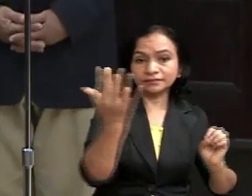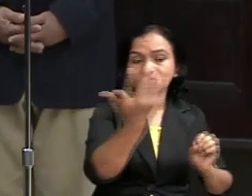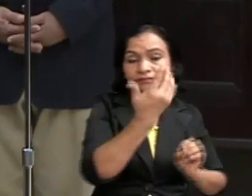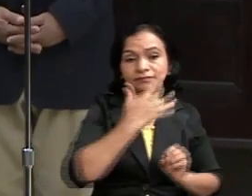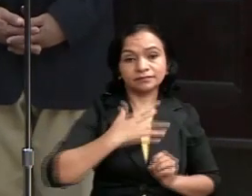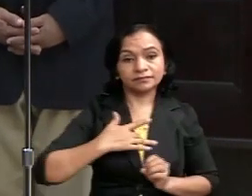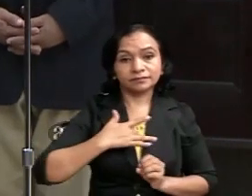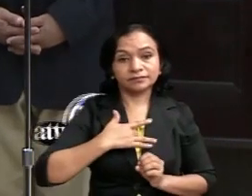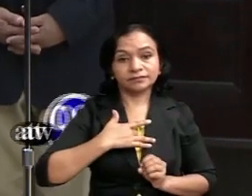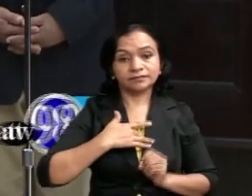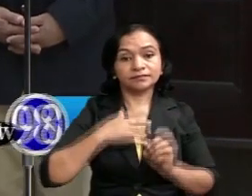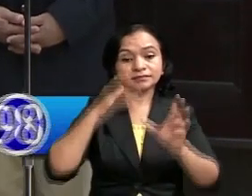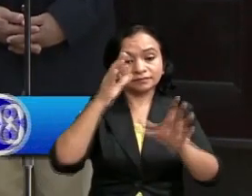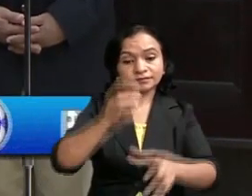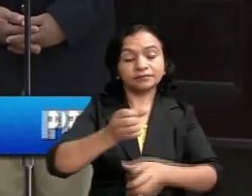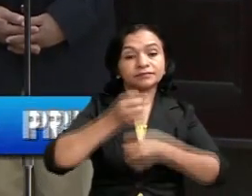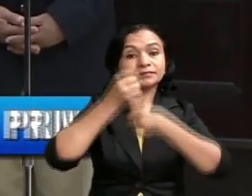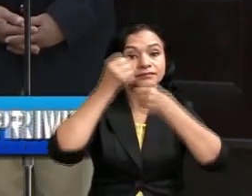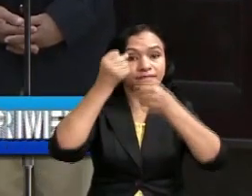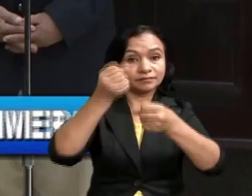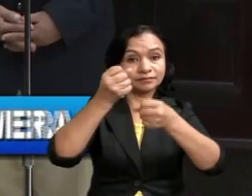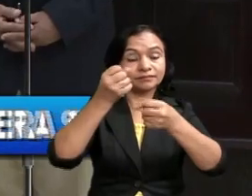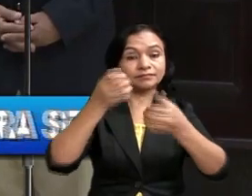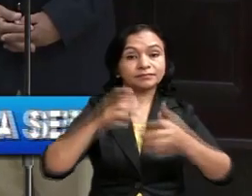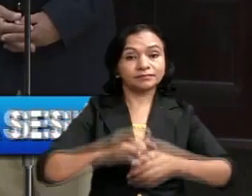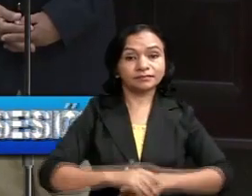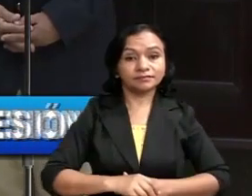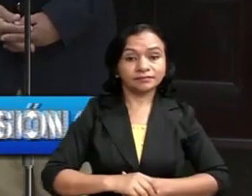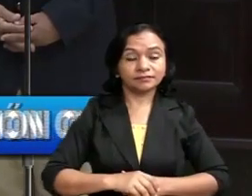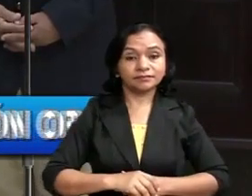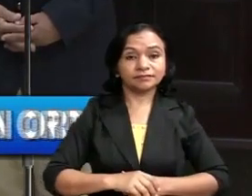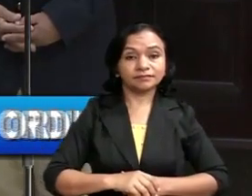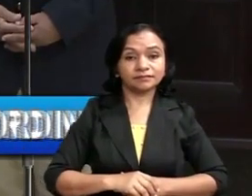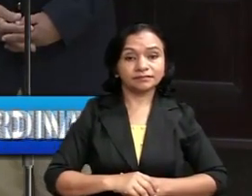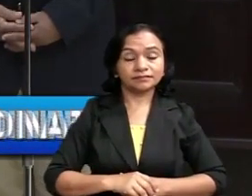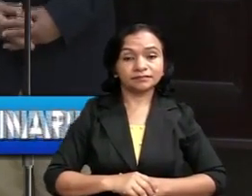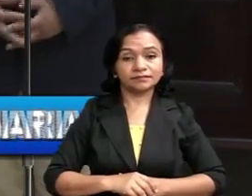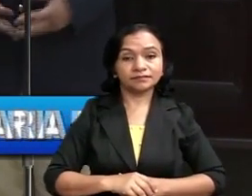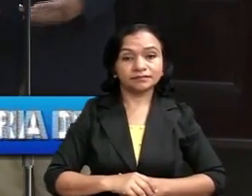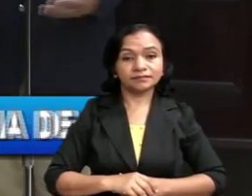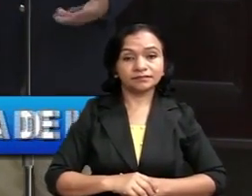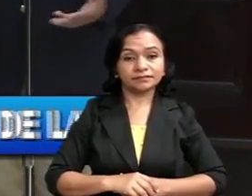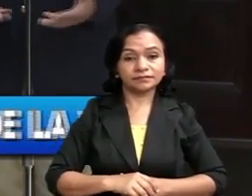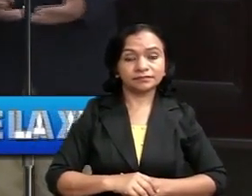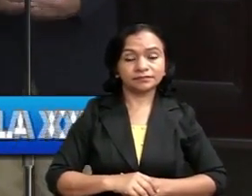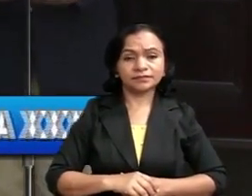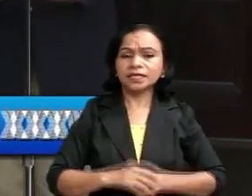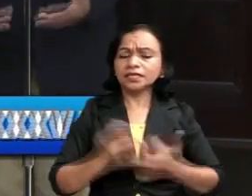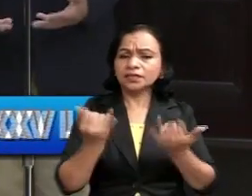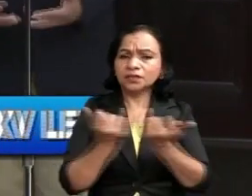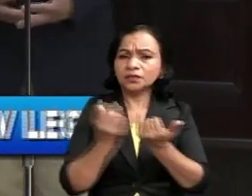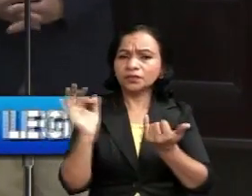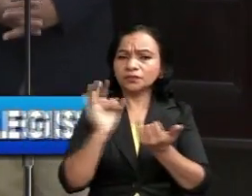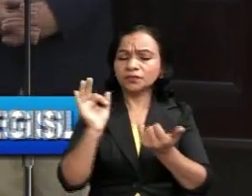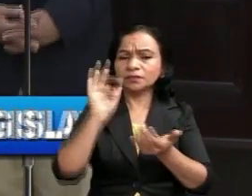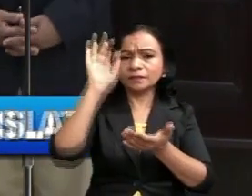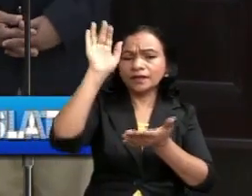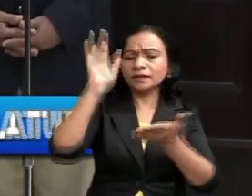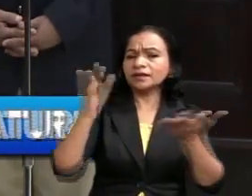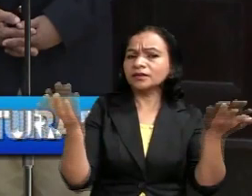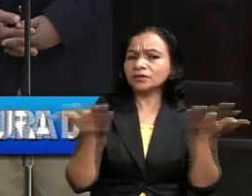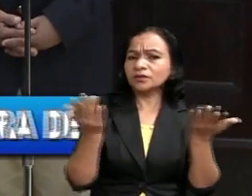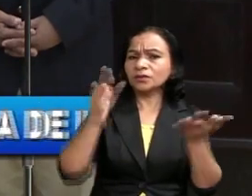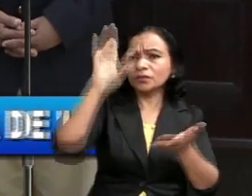un Salvador. The Holy Spirit came upon the Virgin. El Espíritu Santo vino sobre la